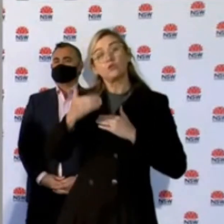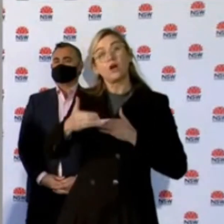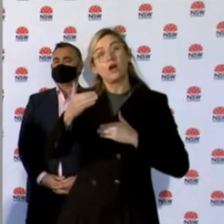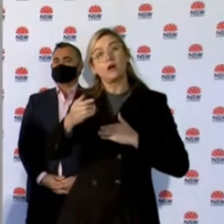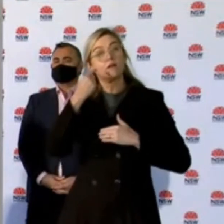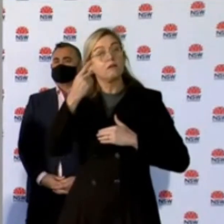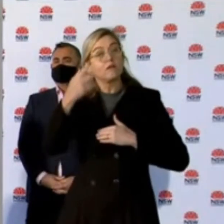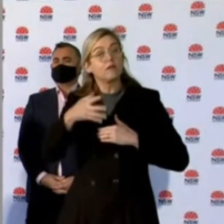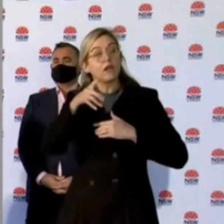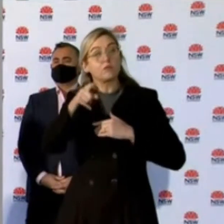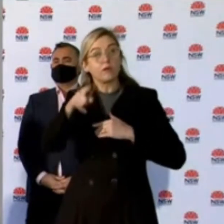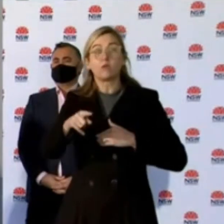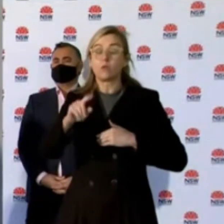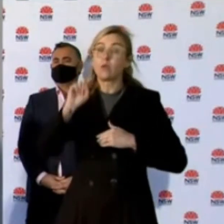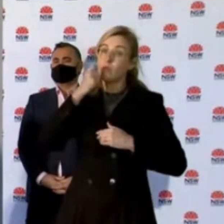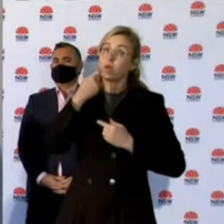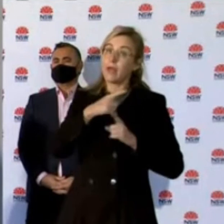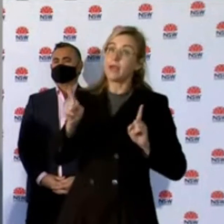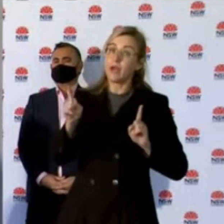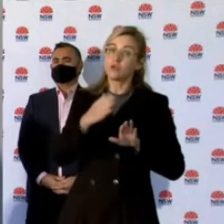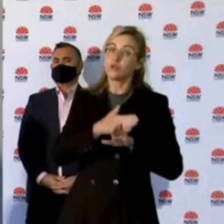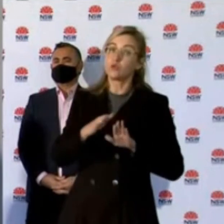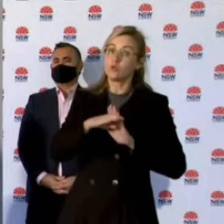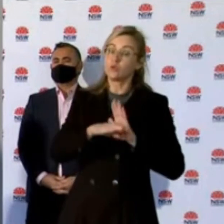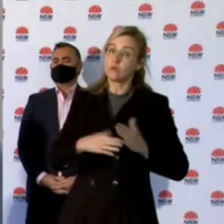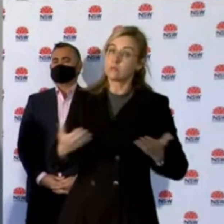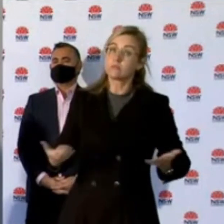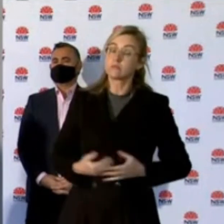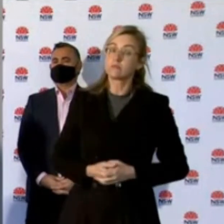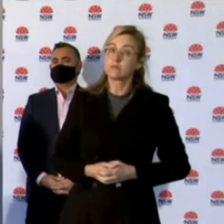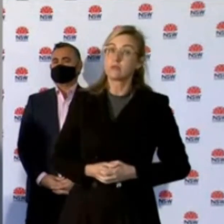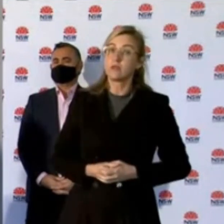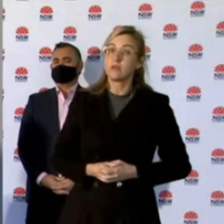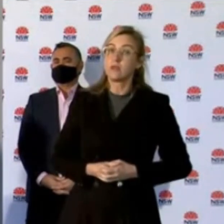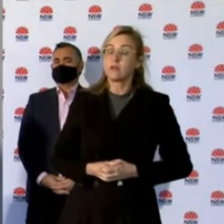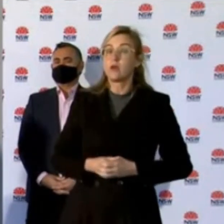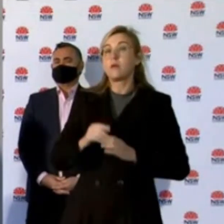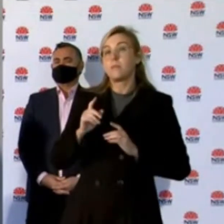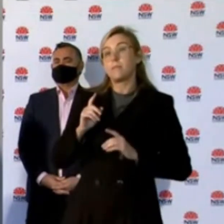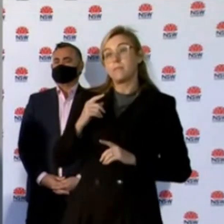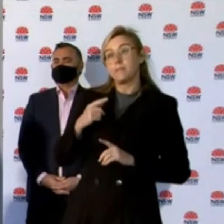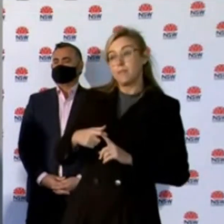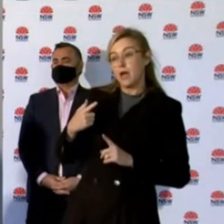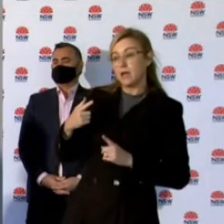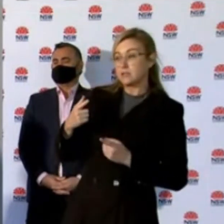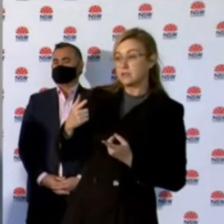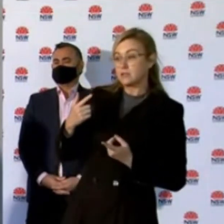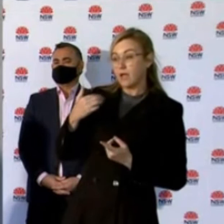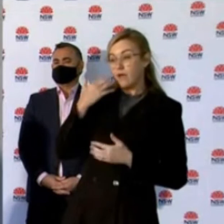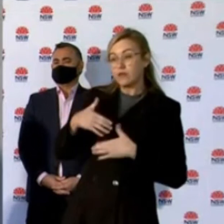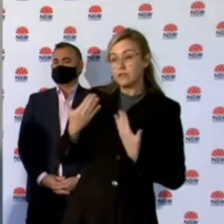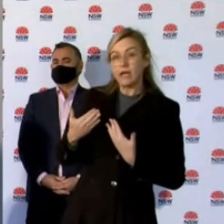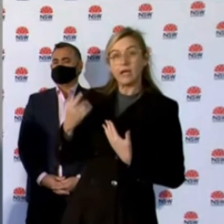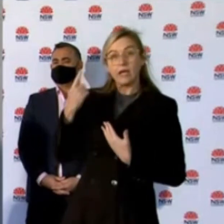can I tell you, if you're in our shoes every day, seeing the numbers come in, seeing the spread, seeing the